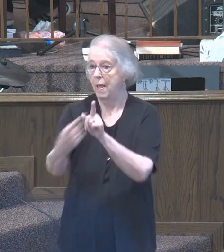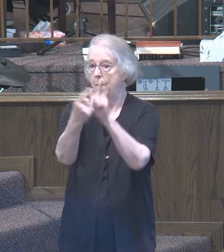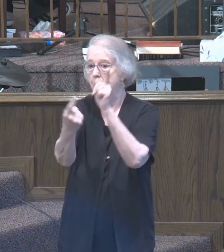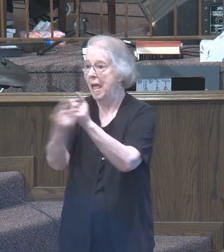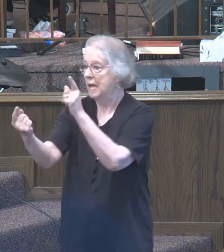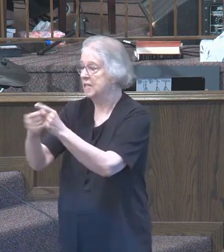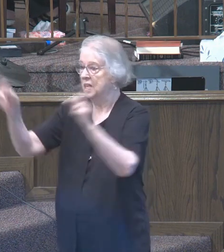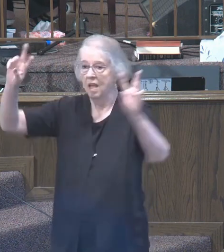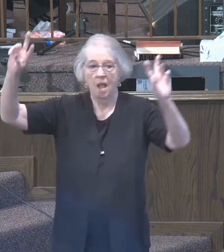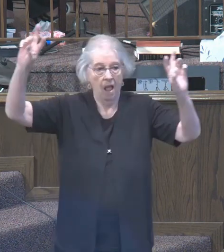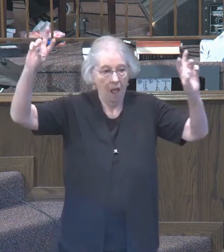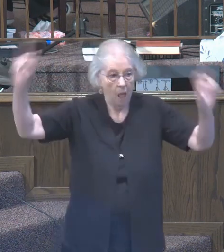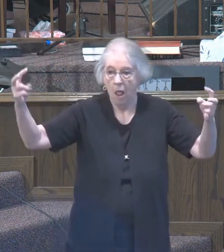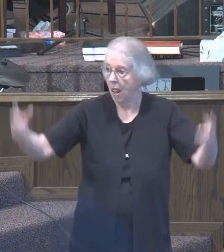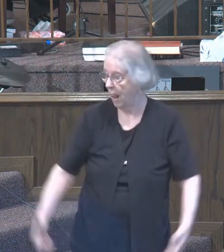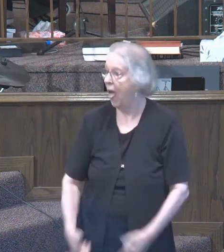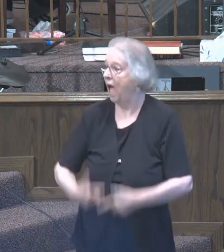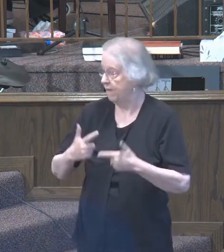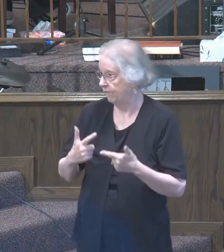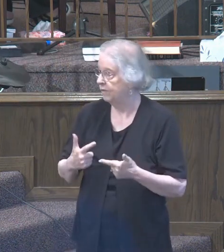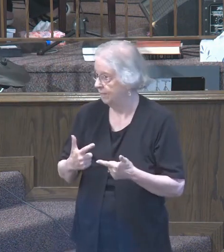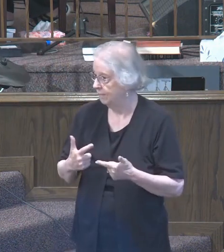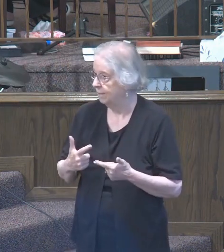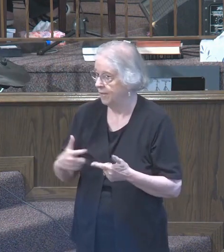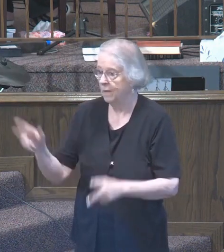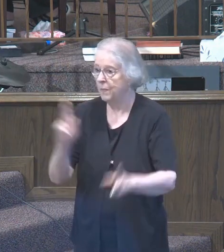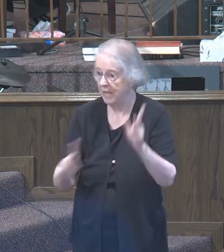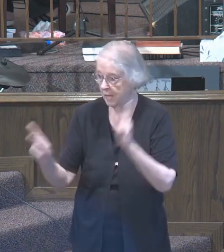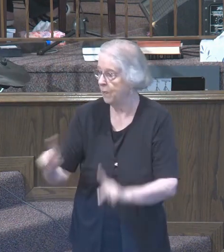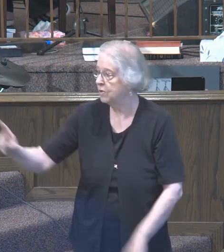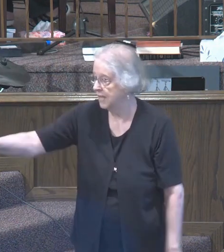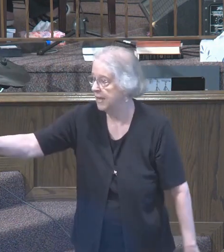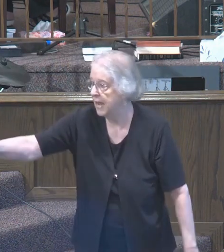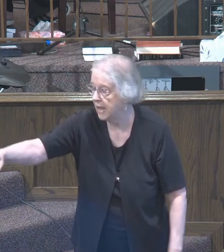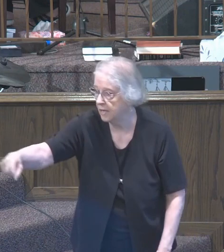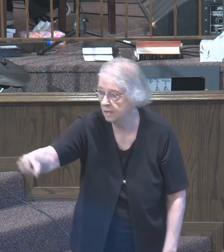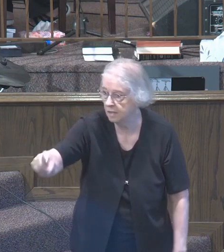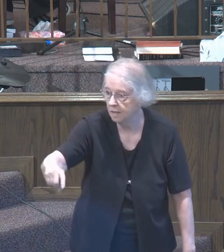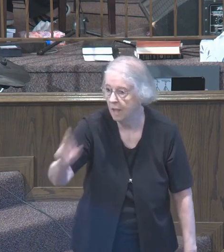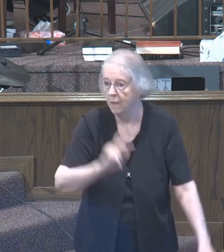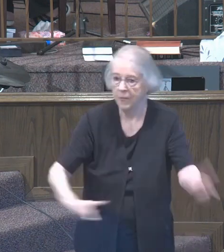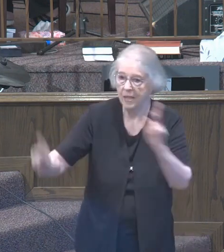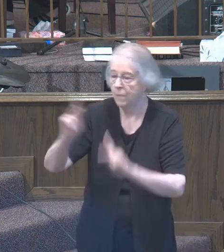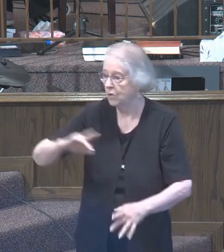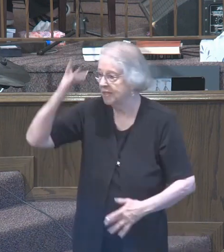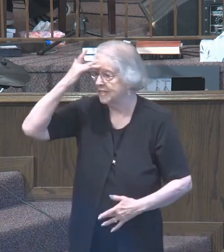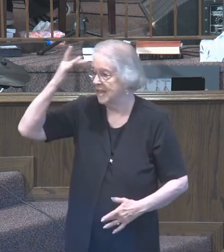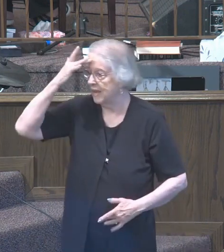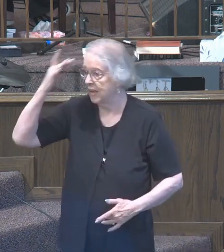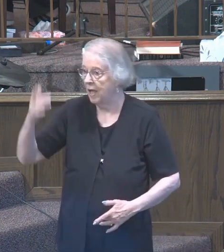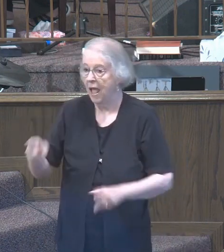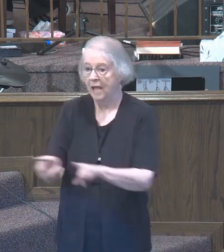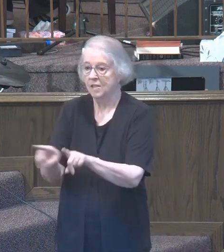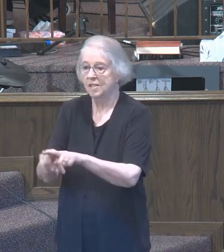That which will happen this afternoon, and that which will happen tomorrow, and Tuesday,